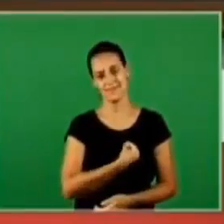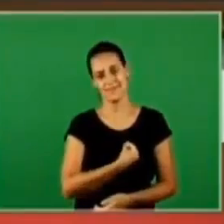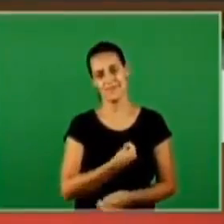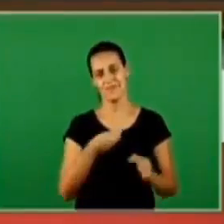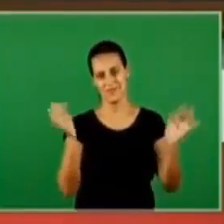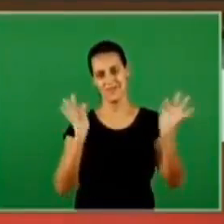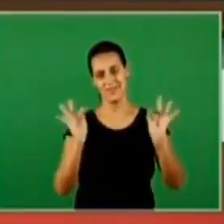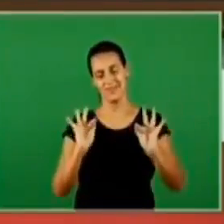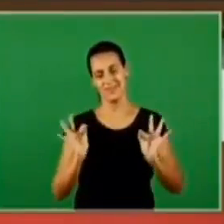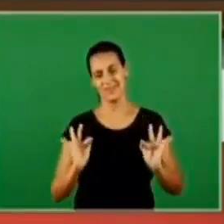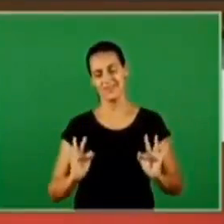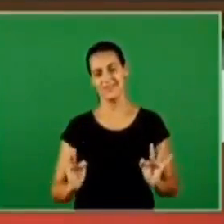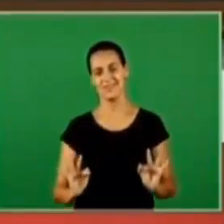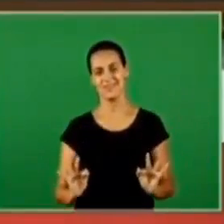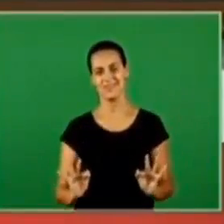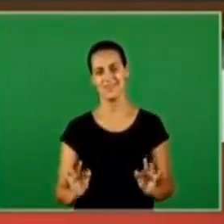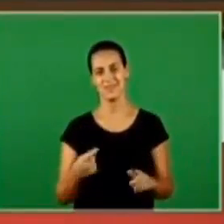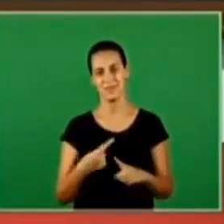We're happy